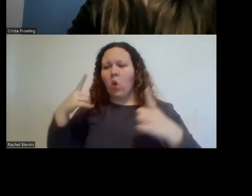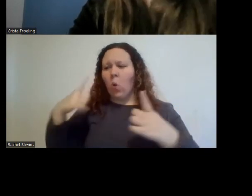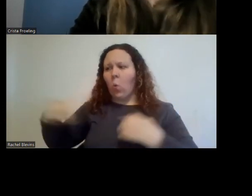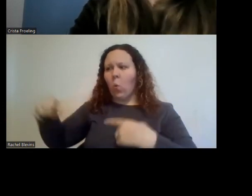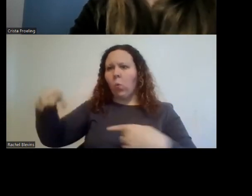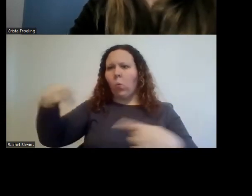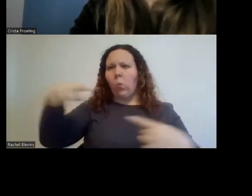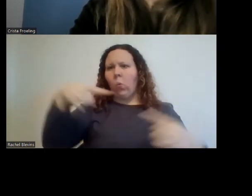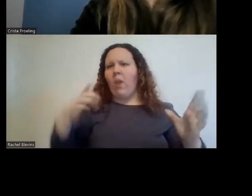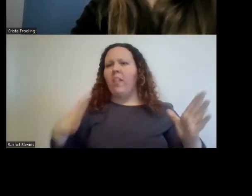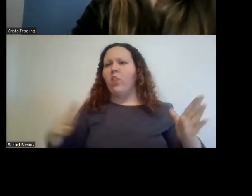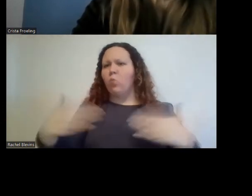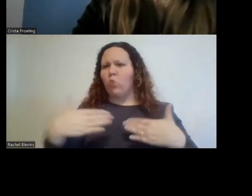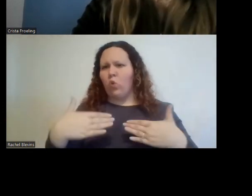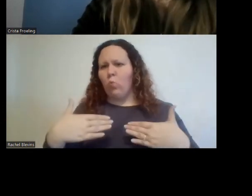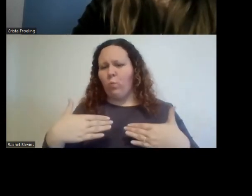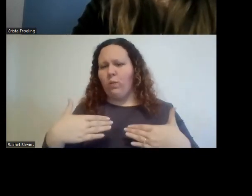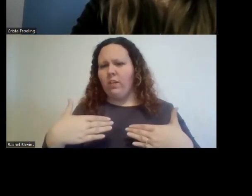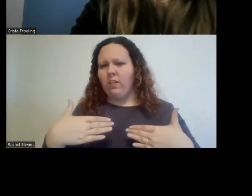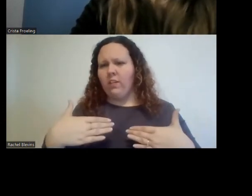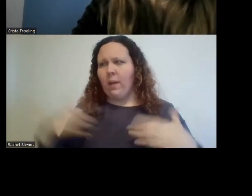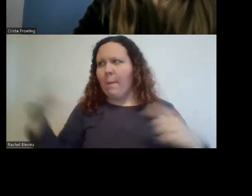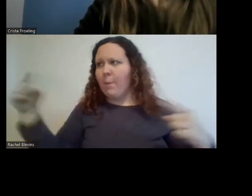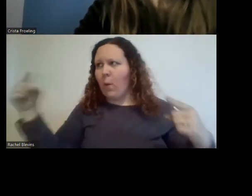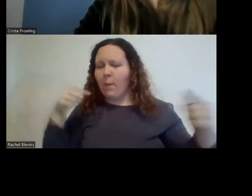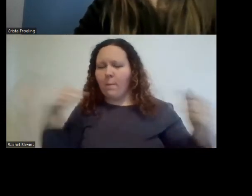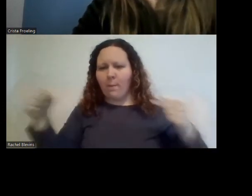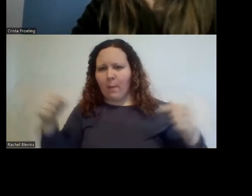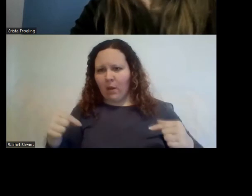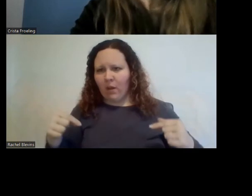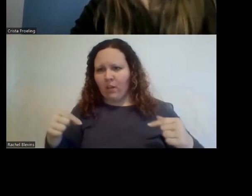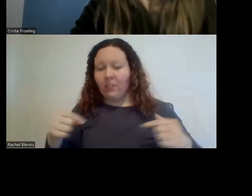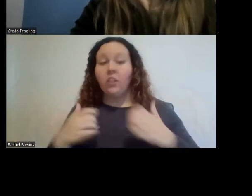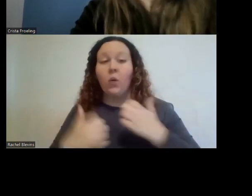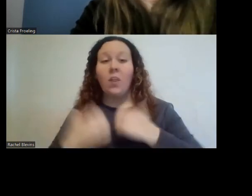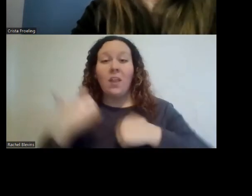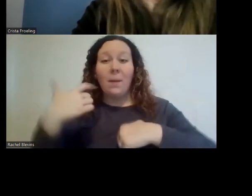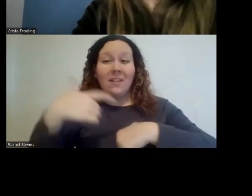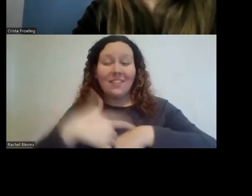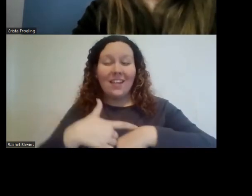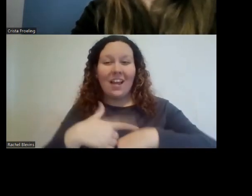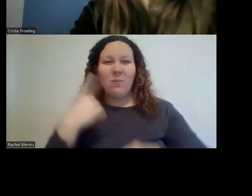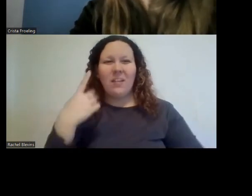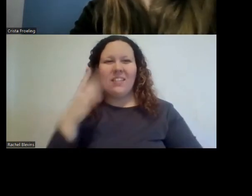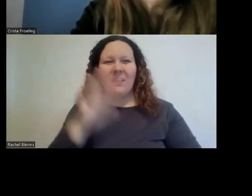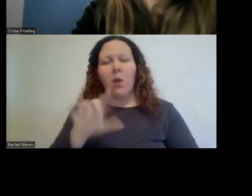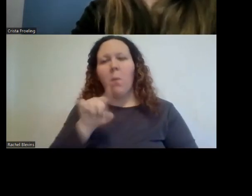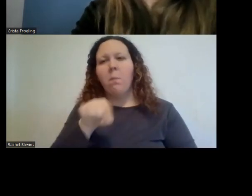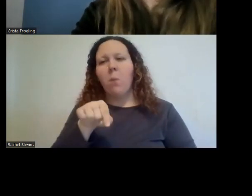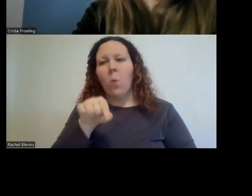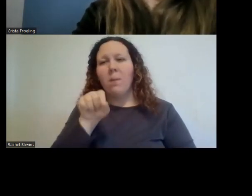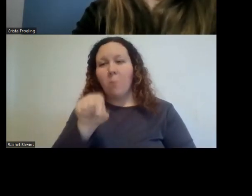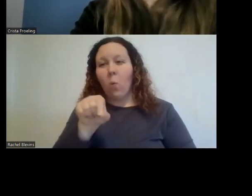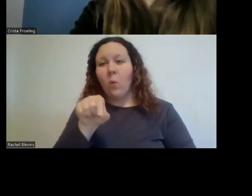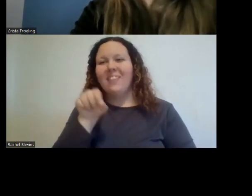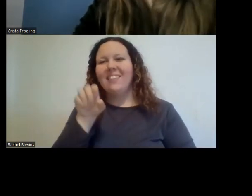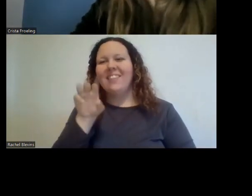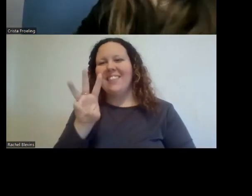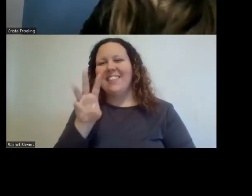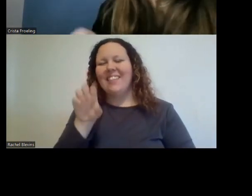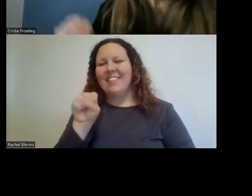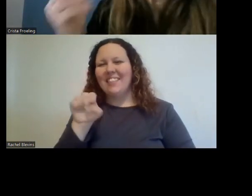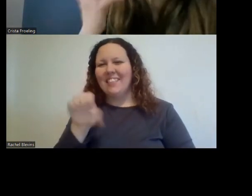For typical listeners, the best reverberation times are 0.6 seconds, nothing above that.